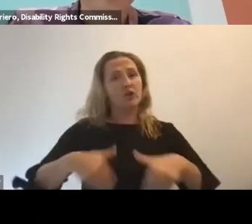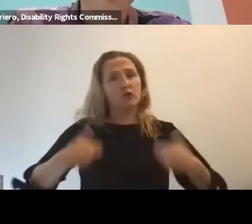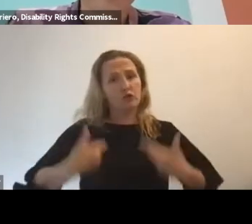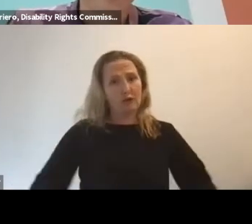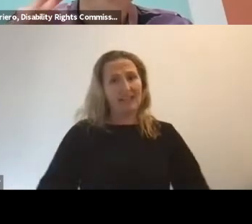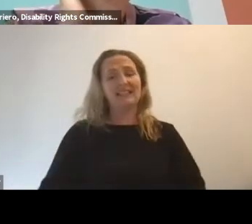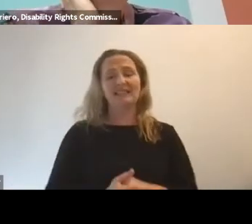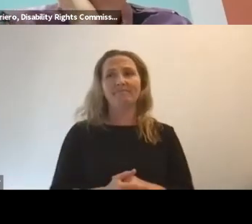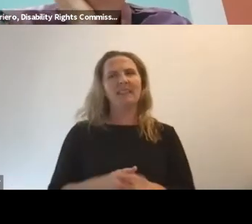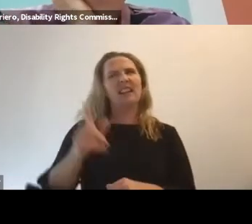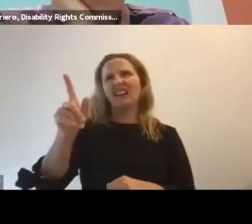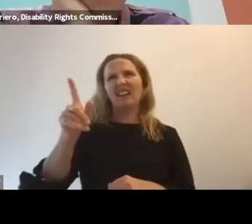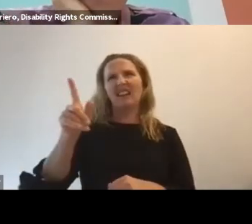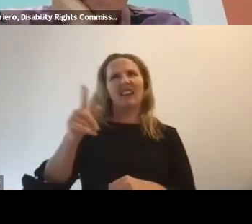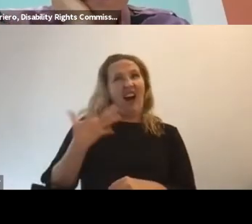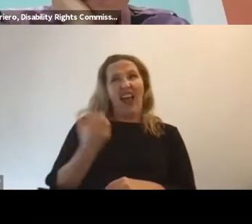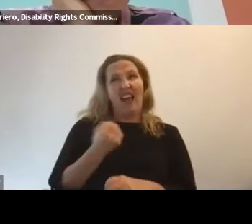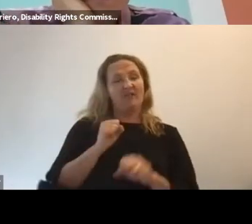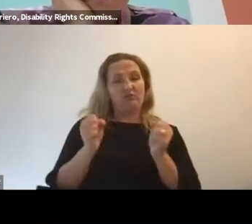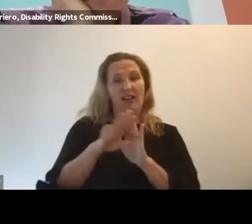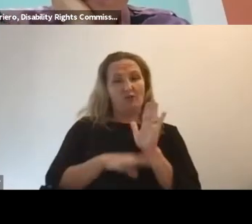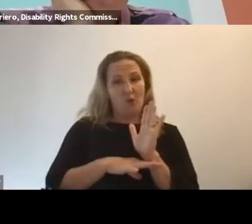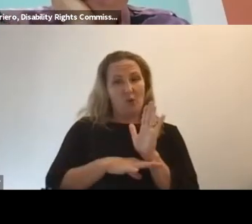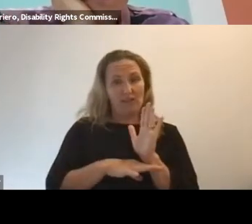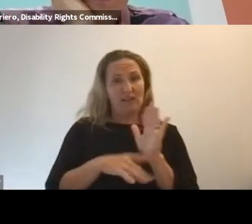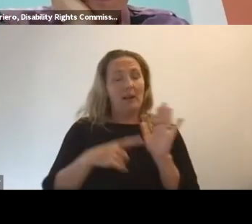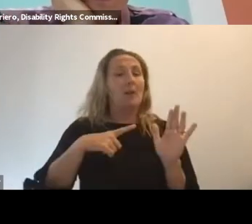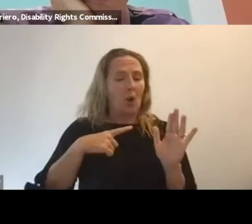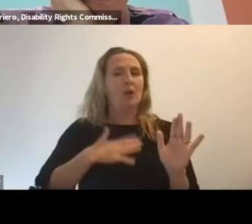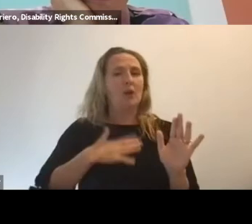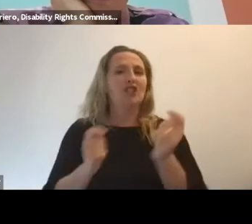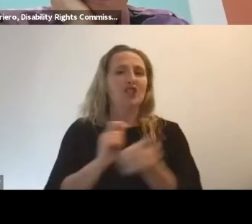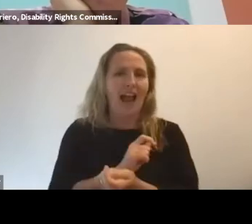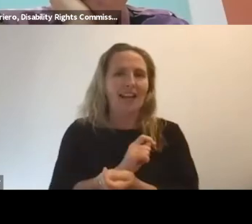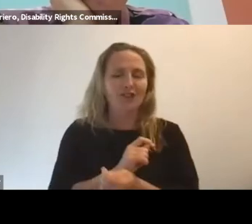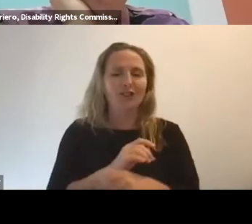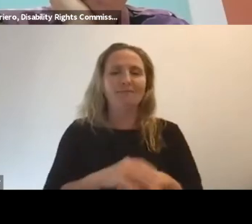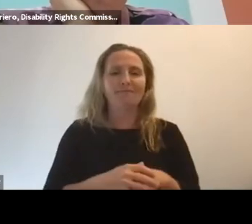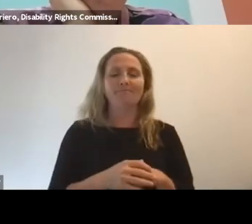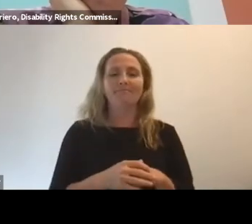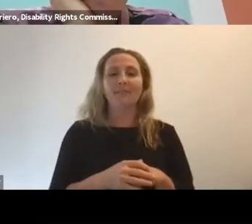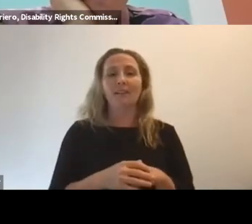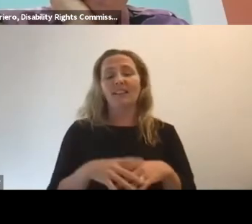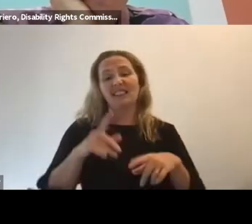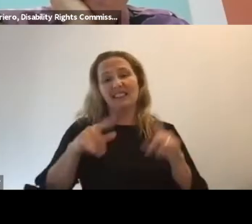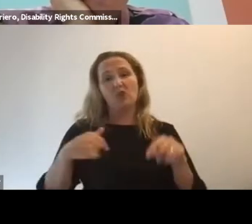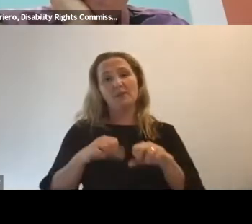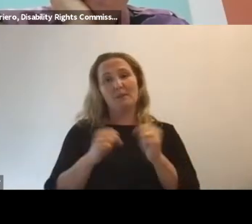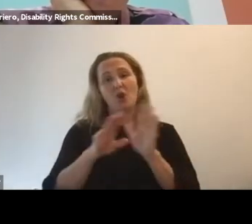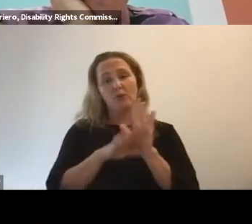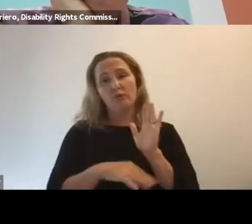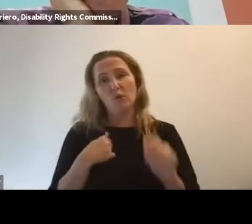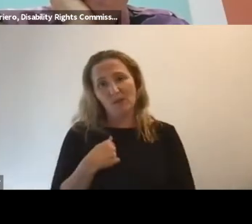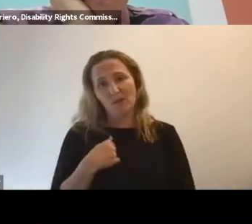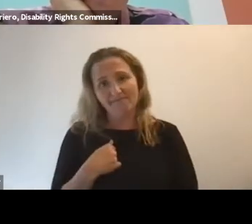And so there were times when I broke the rules, knowing that I'd get in trouble. But what it did was